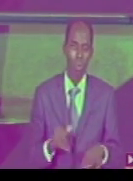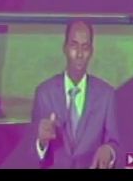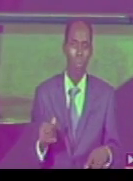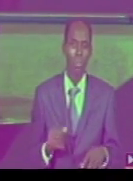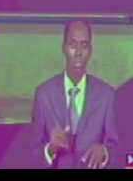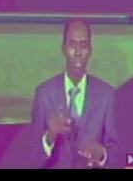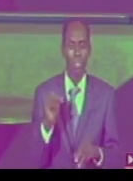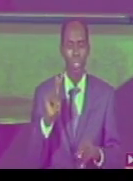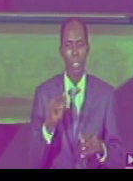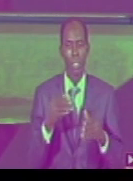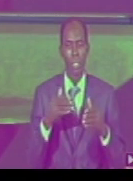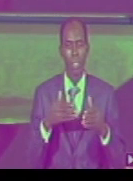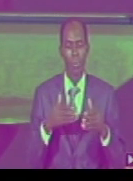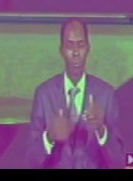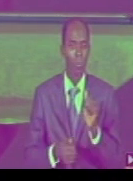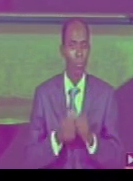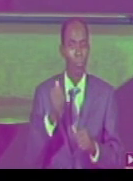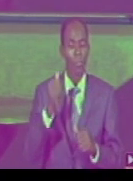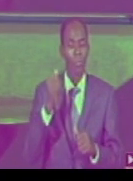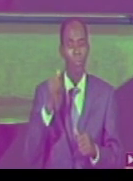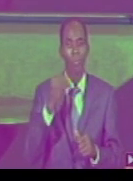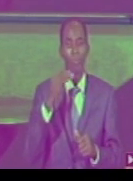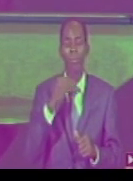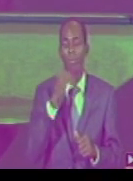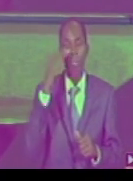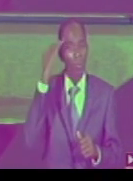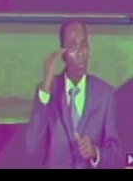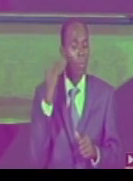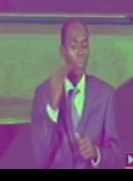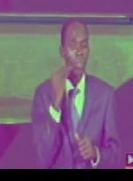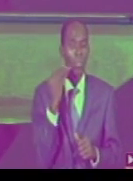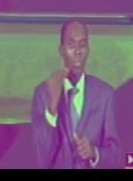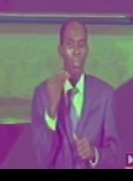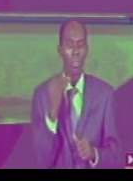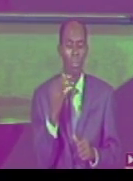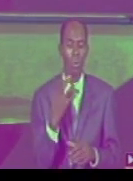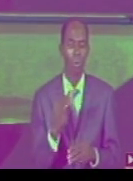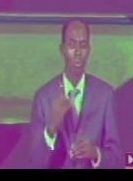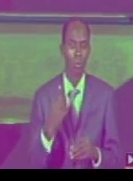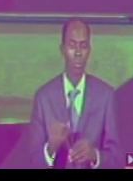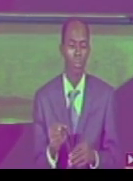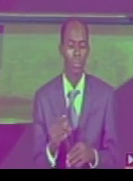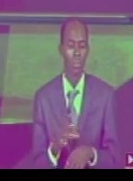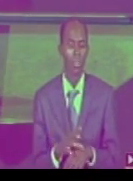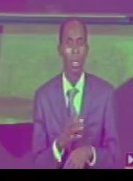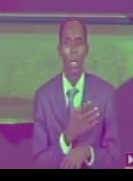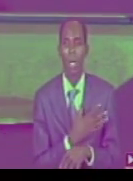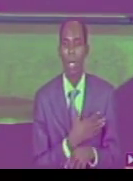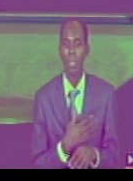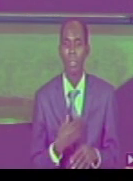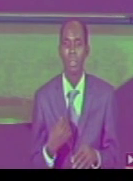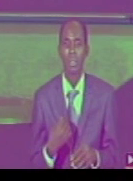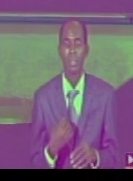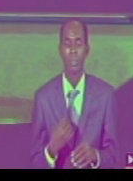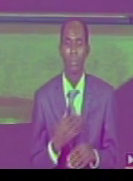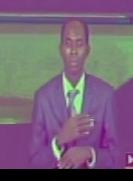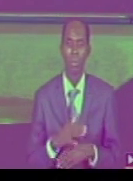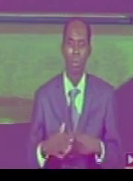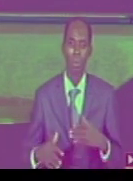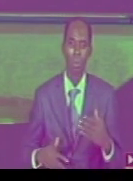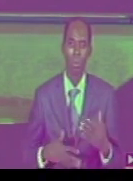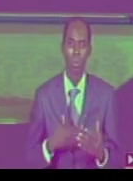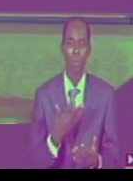laid before their faces all these words which the Lord commanded him. And all